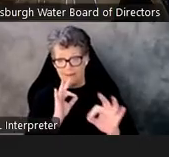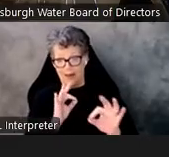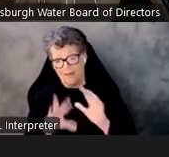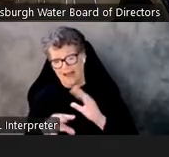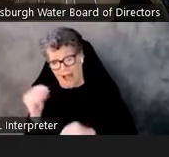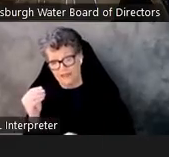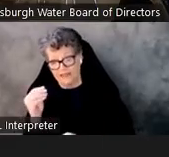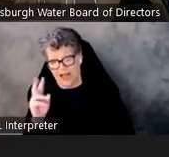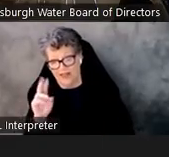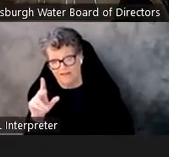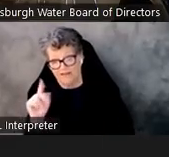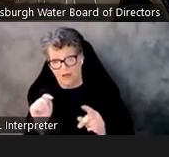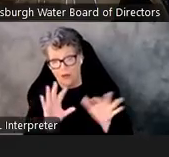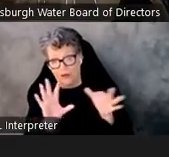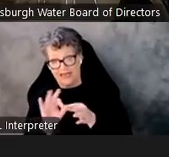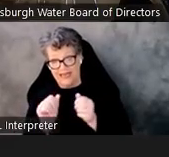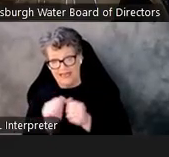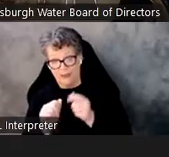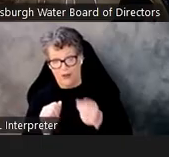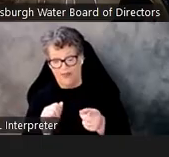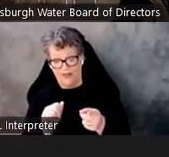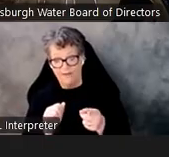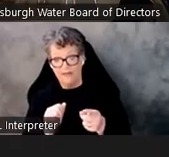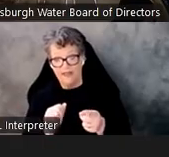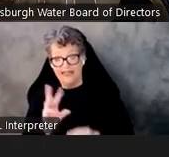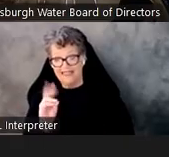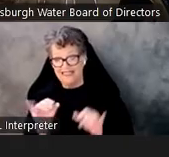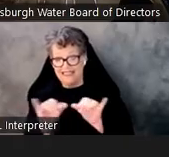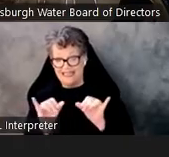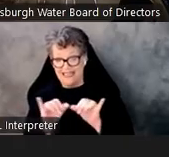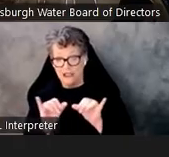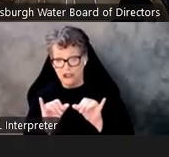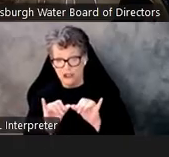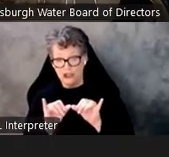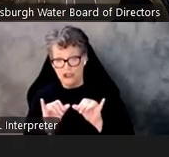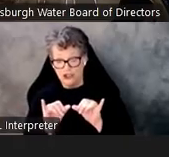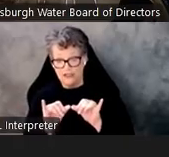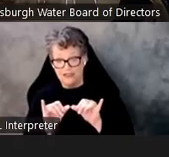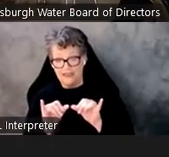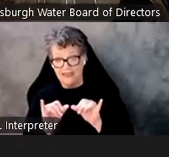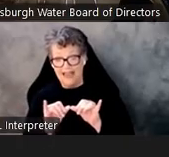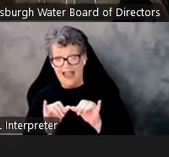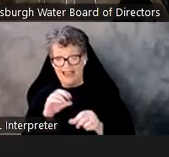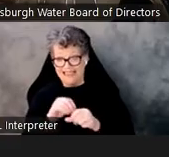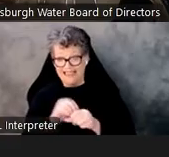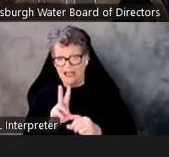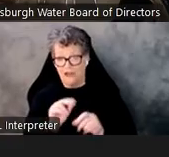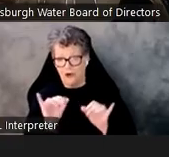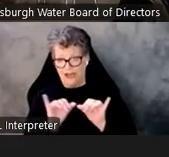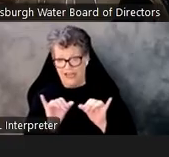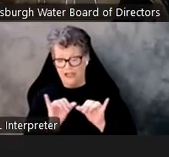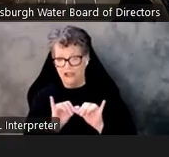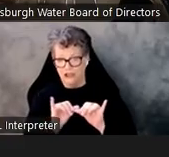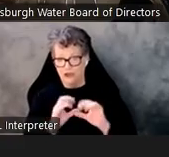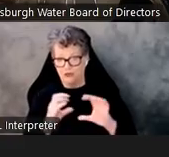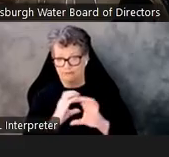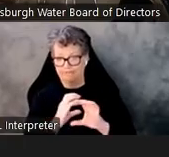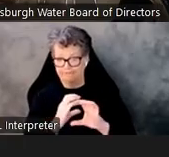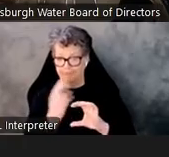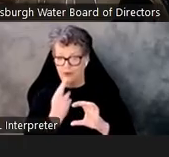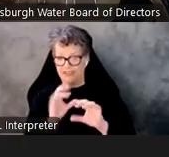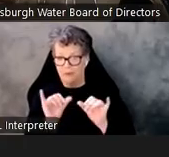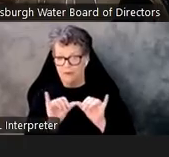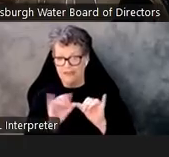vault that we connected to is 60-inch diameter. The piping in there is 30-inch diameter to accommodate a reasonable size